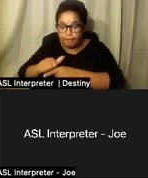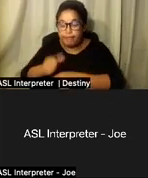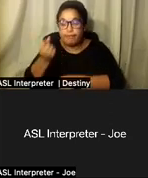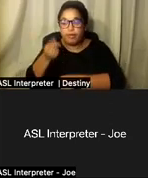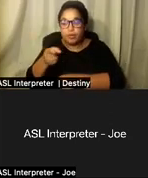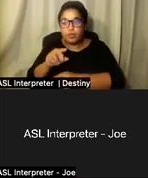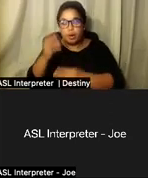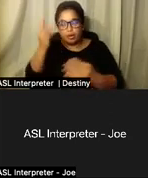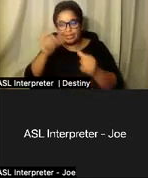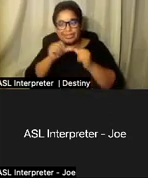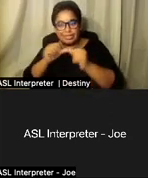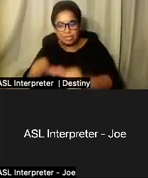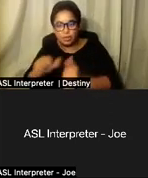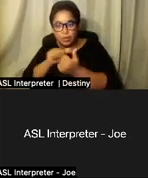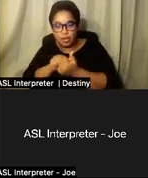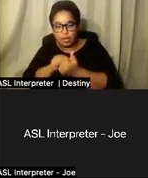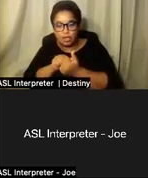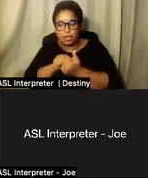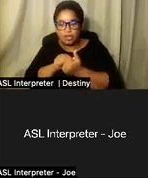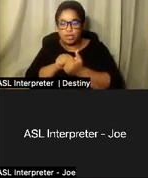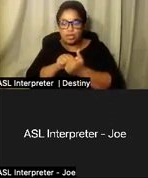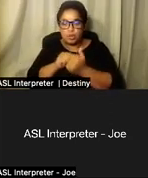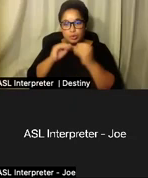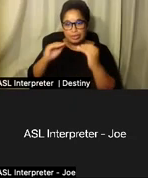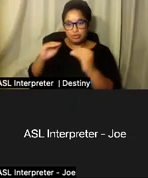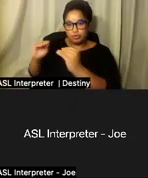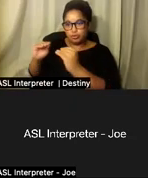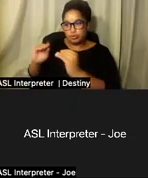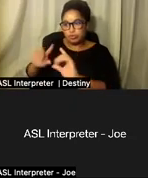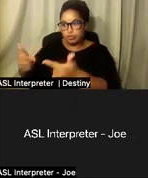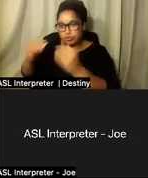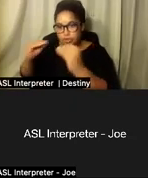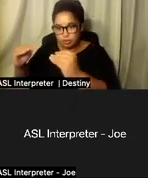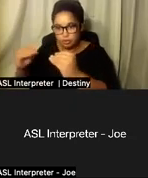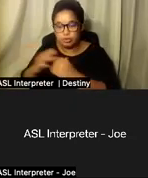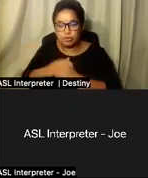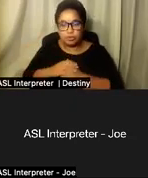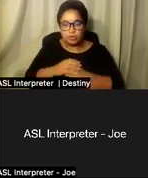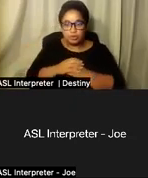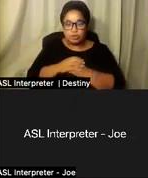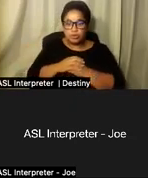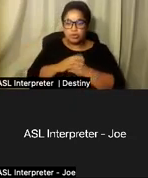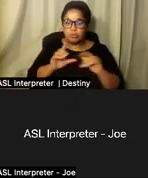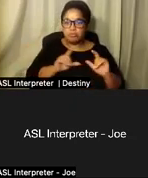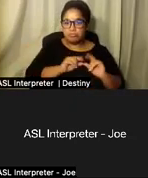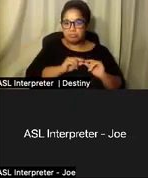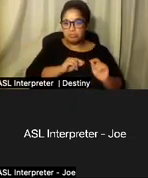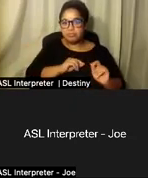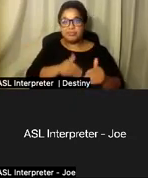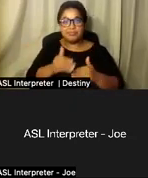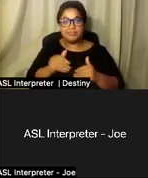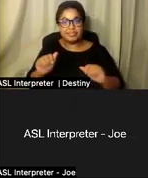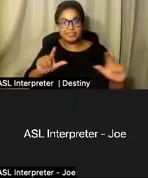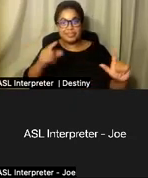are consistent in what's being taught. Okay, so let me close that and go to the next